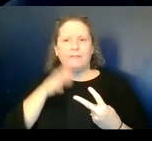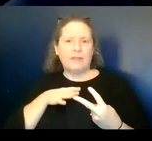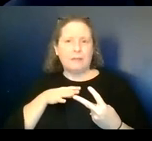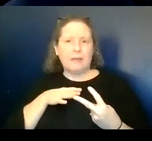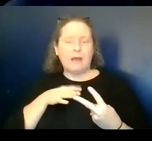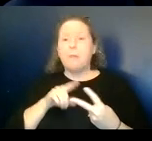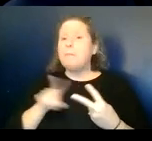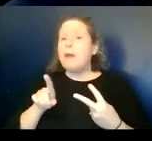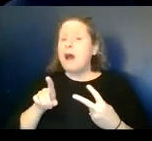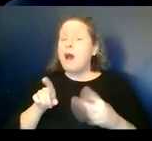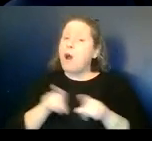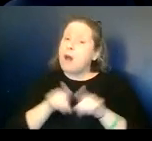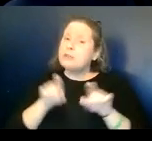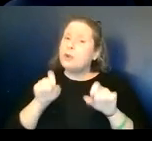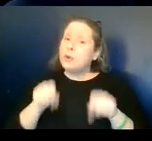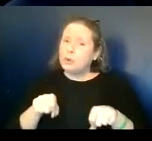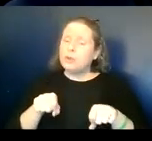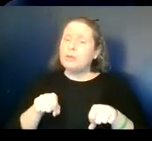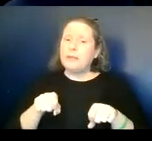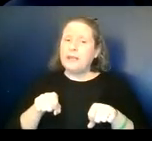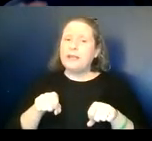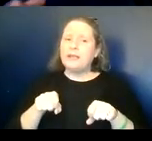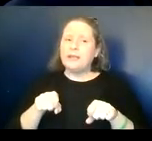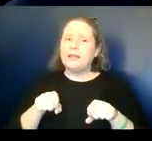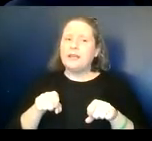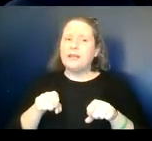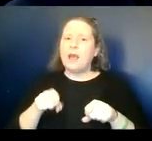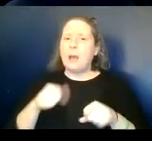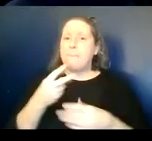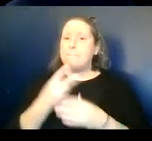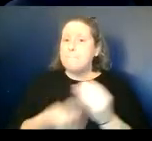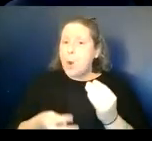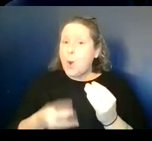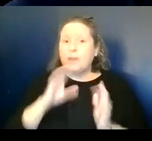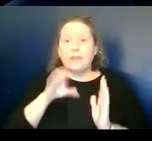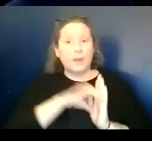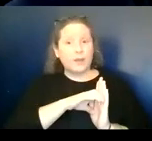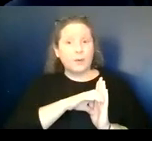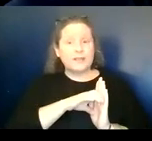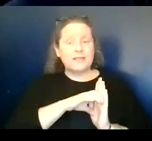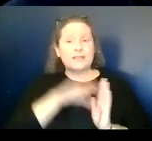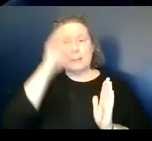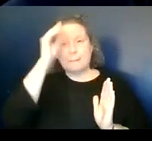be intersex, where you may have both characteristics of male and female too.